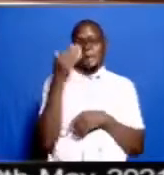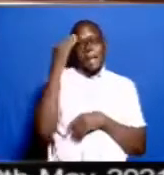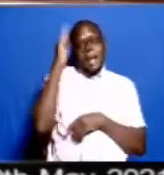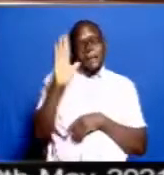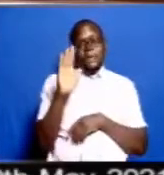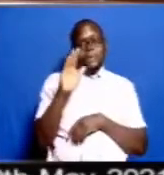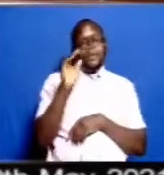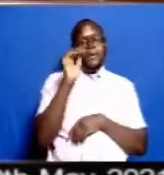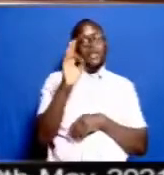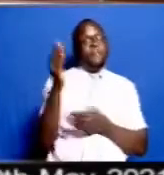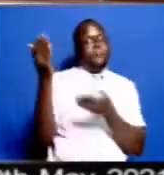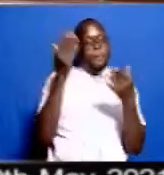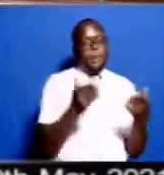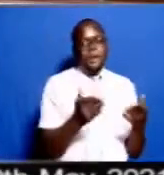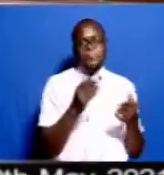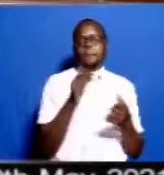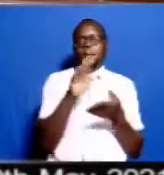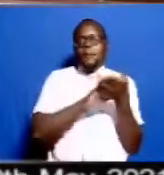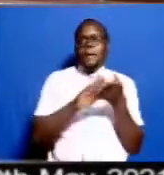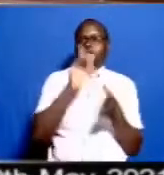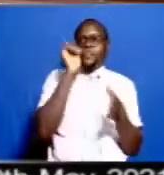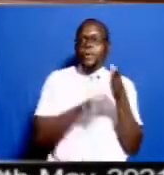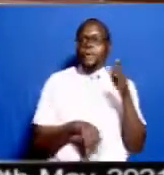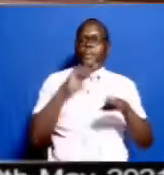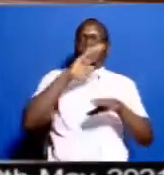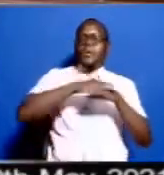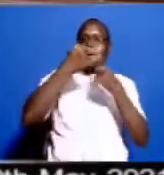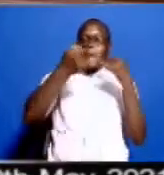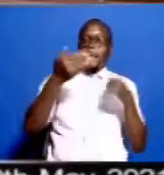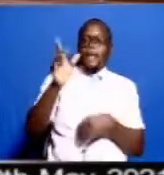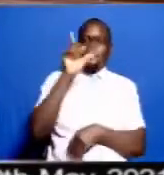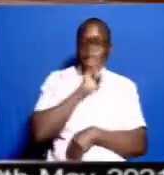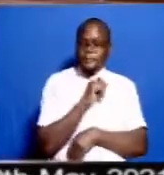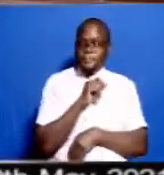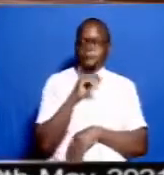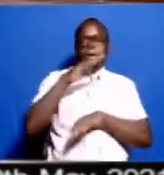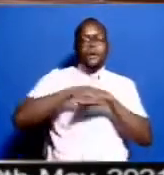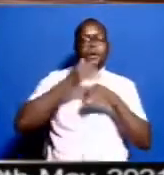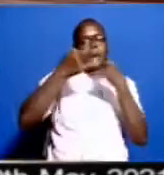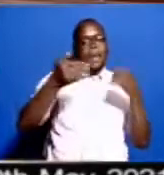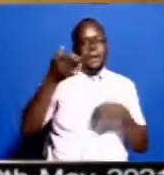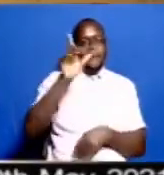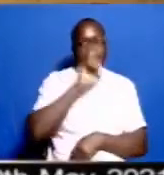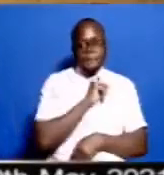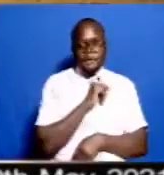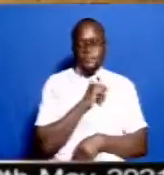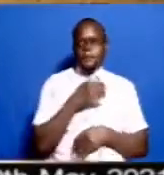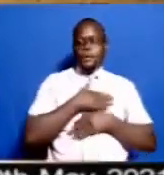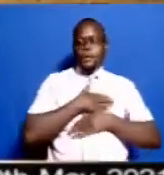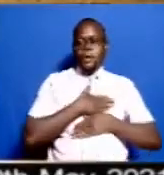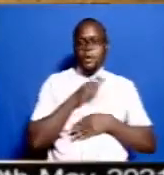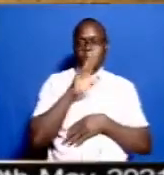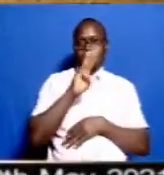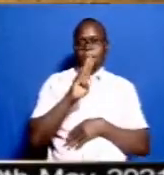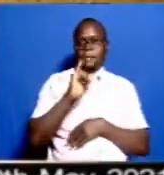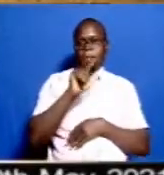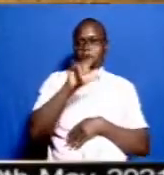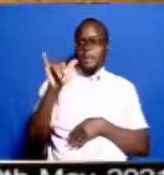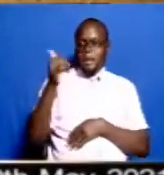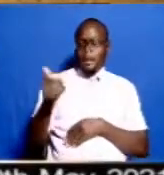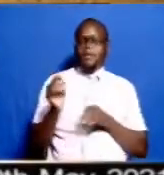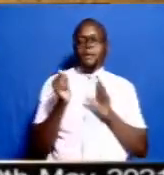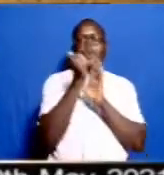coming. Based on what, it's online, it's there. It's there online. Honorable Mili, we are on order